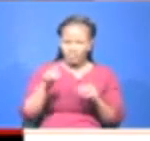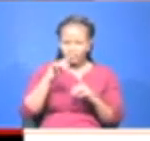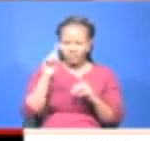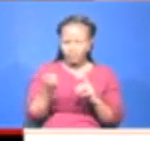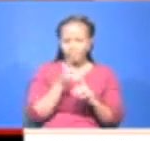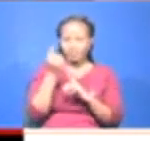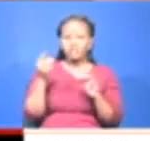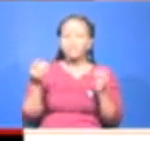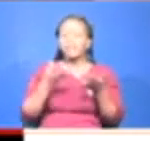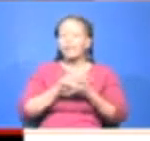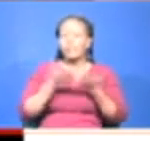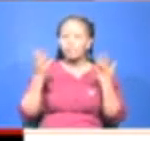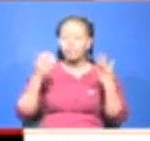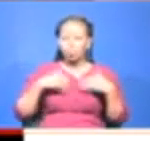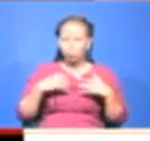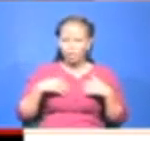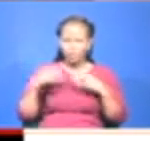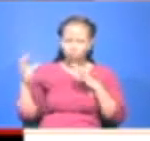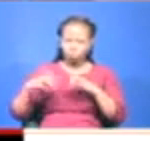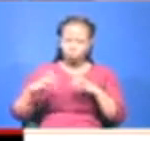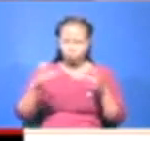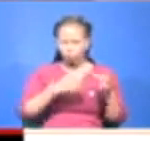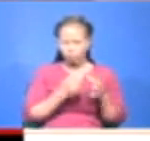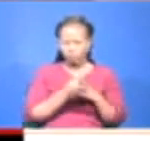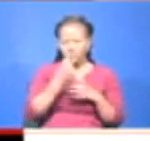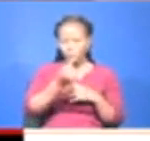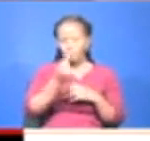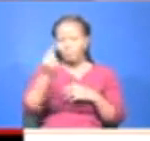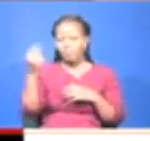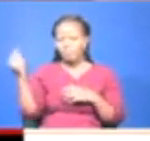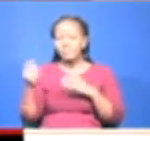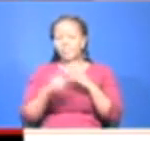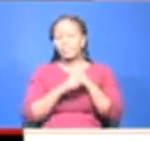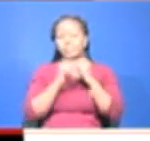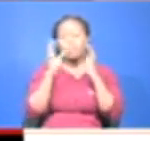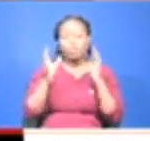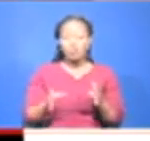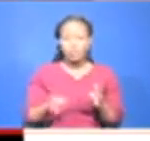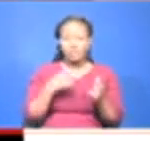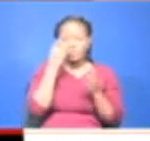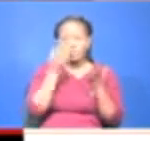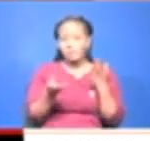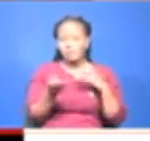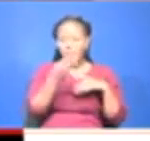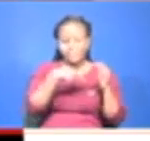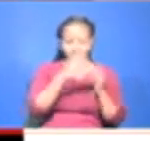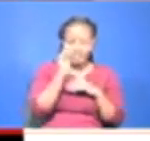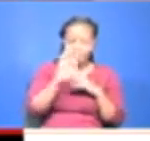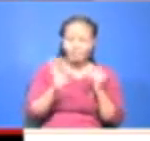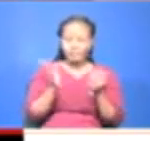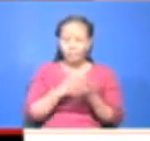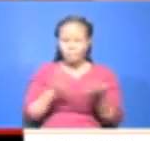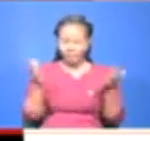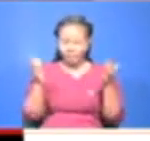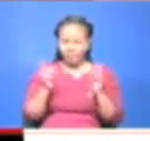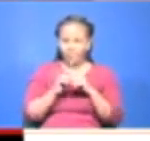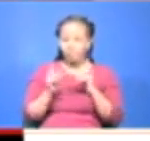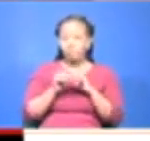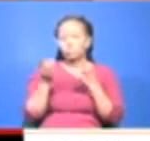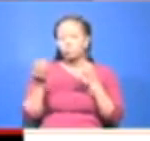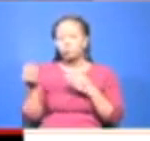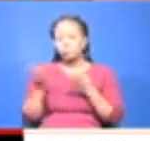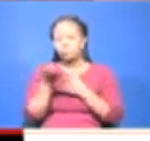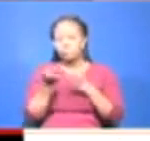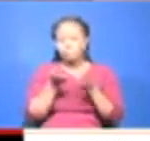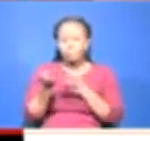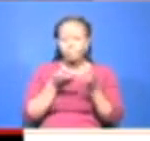channel, anybody in our stakeholder group who might be selling Yara products, who might be trading in those in some way, who